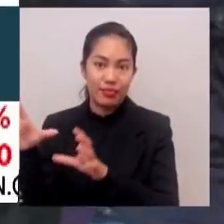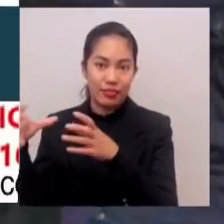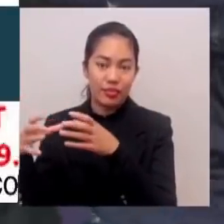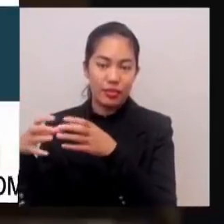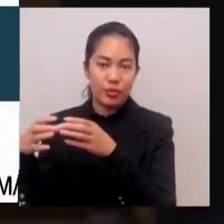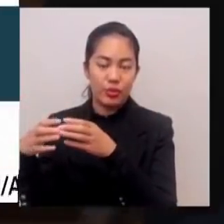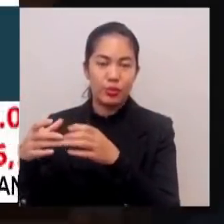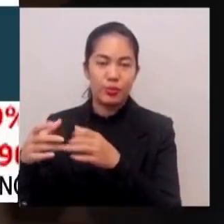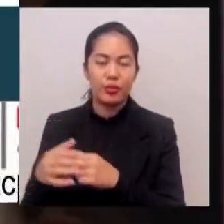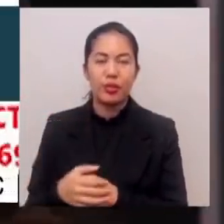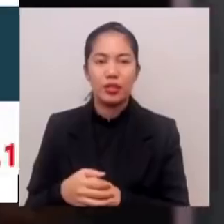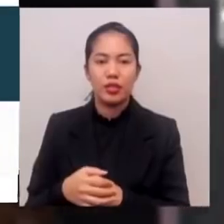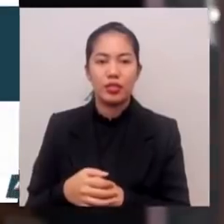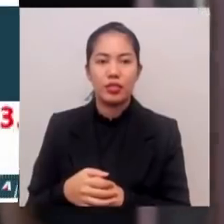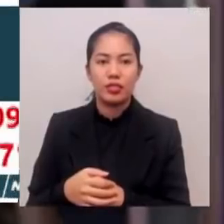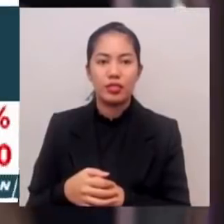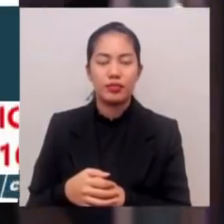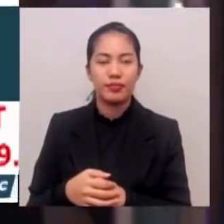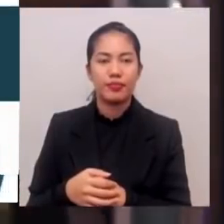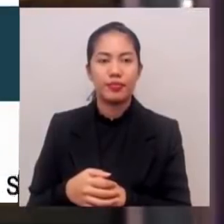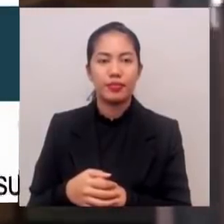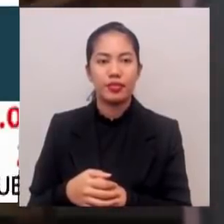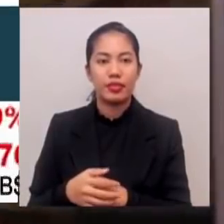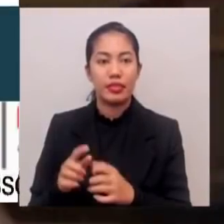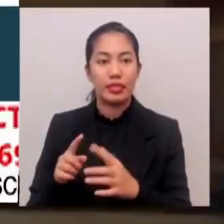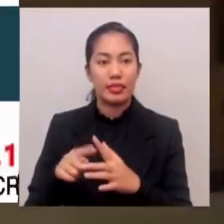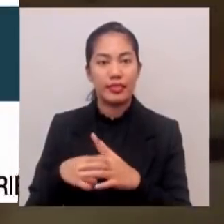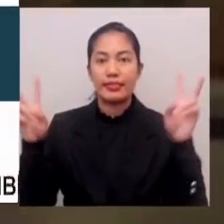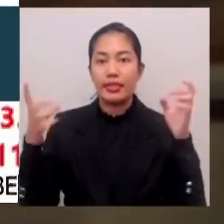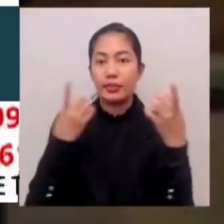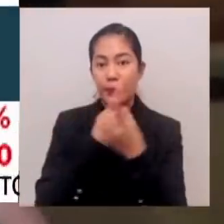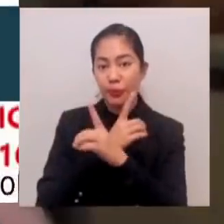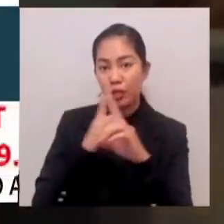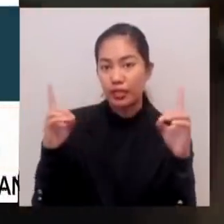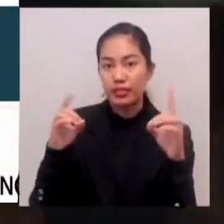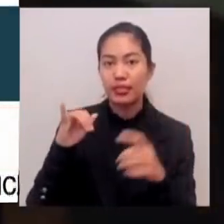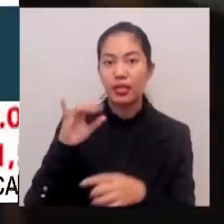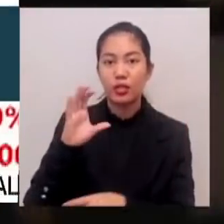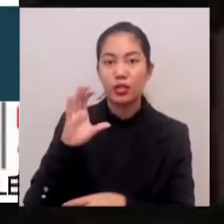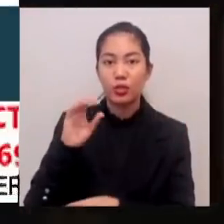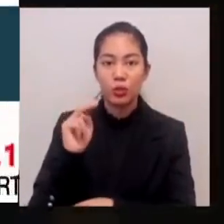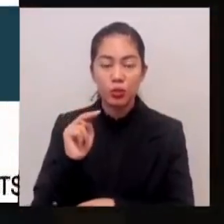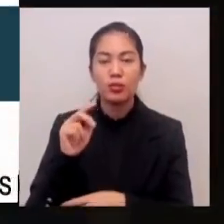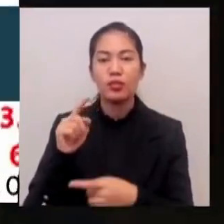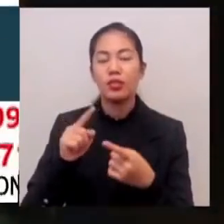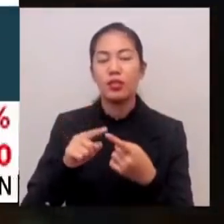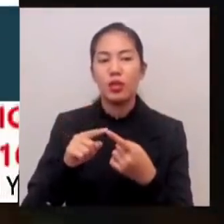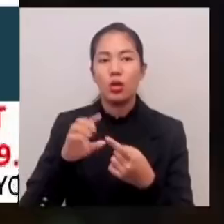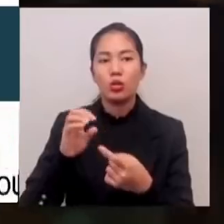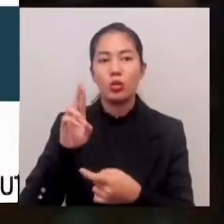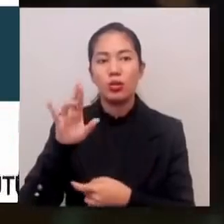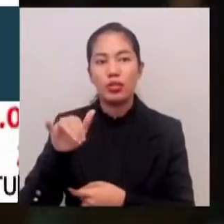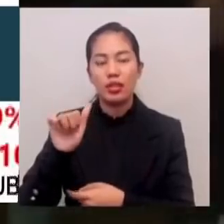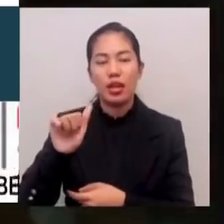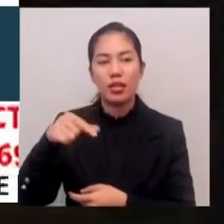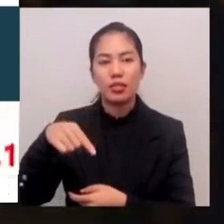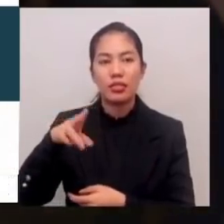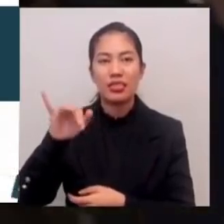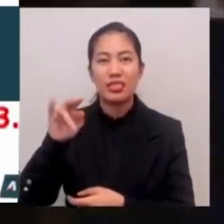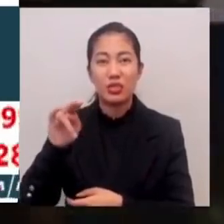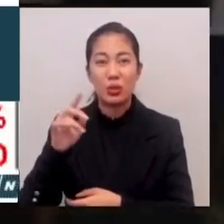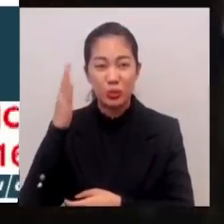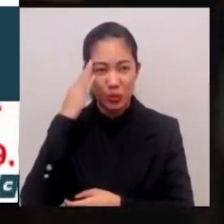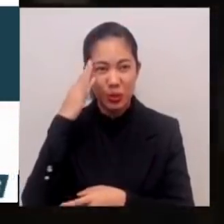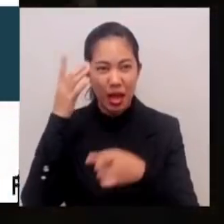not only starting with then democracy icon, the late President Cory Aquino. And we know already what happened, no? In regard